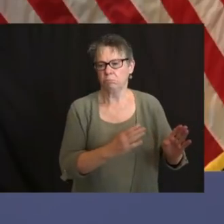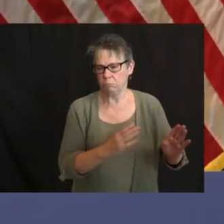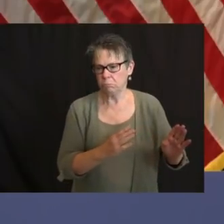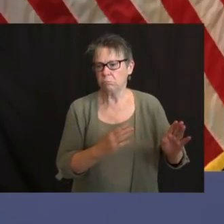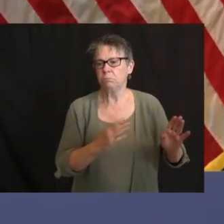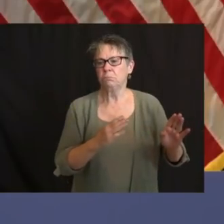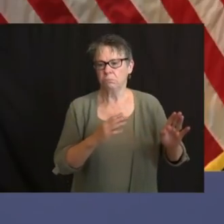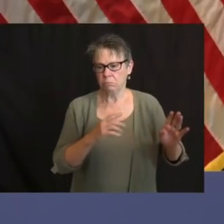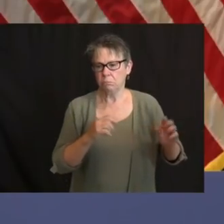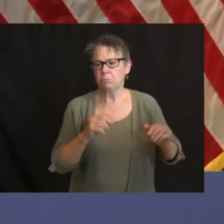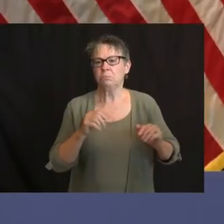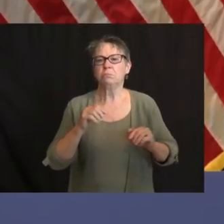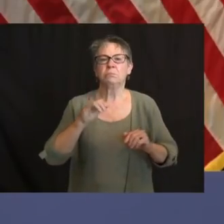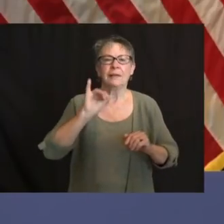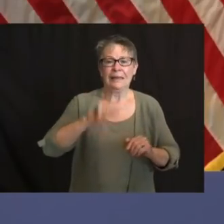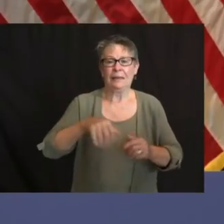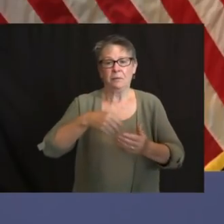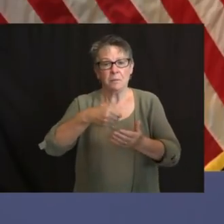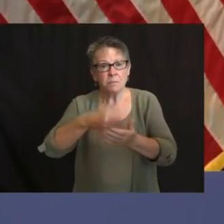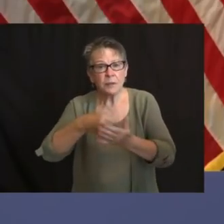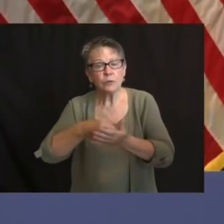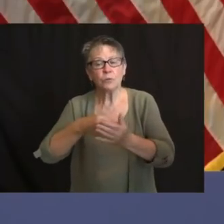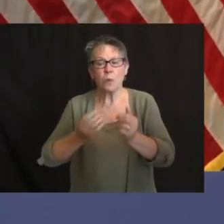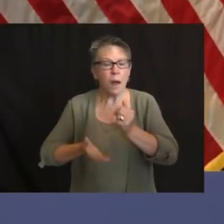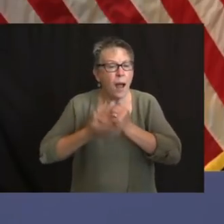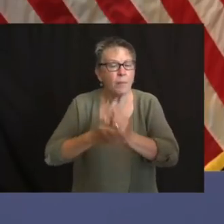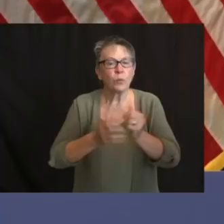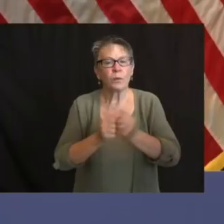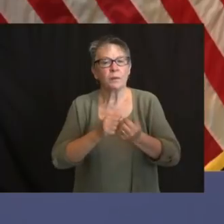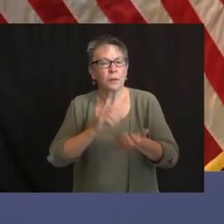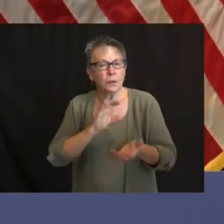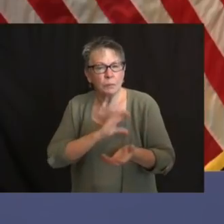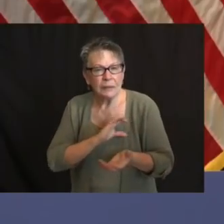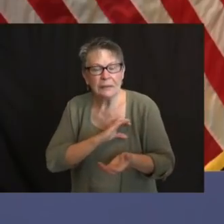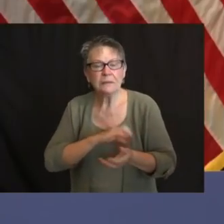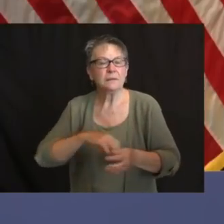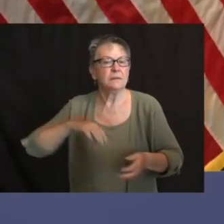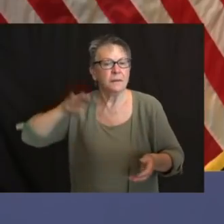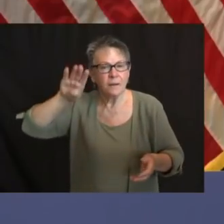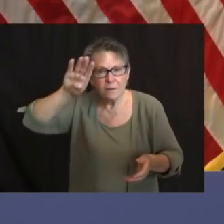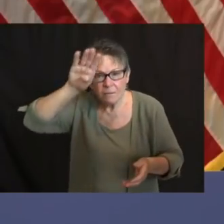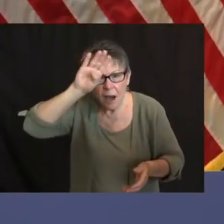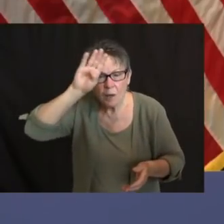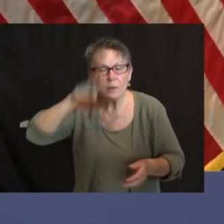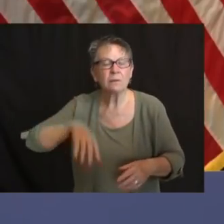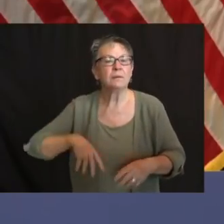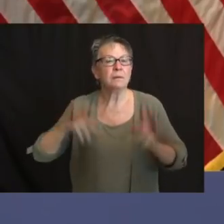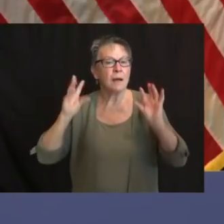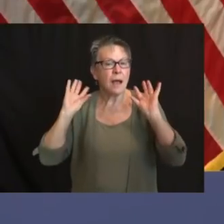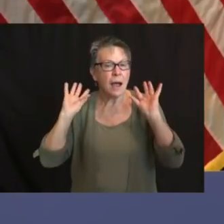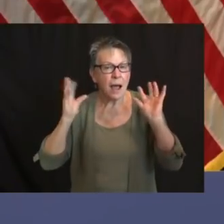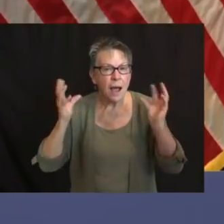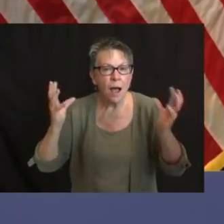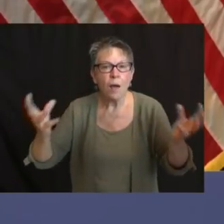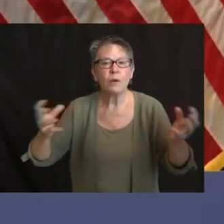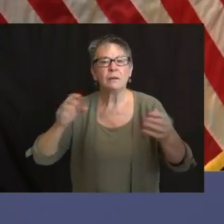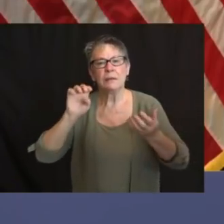the programs that we love and want to get back to, including senior freeze. Thank you, sir. Elise, good